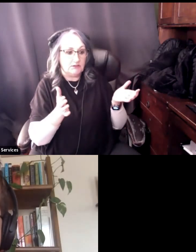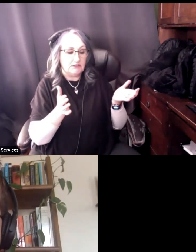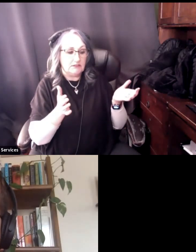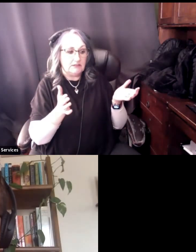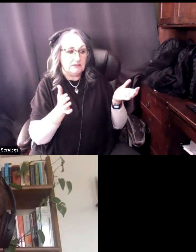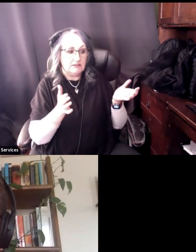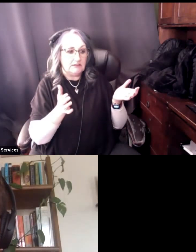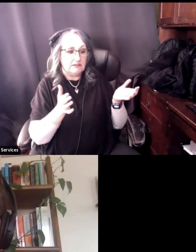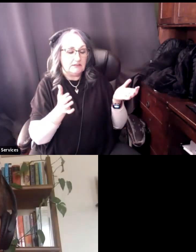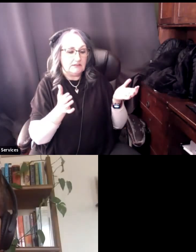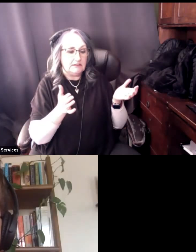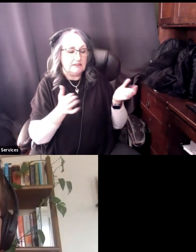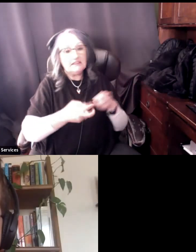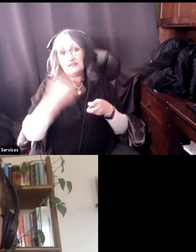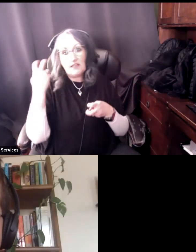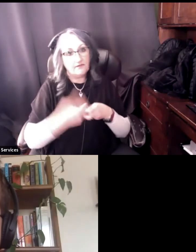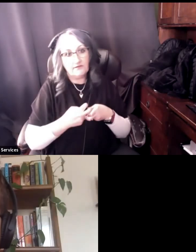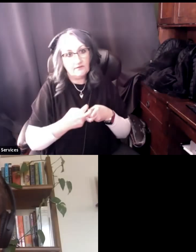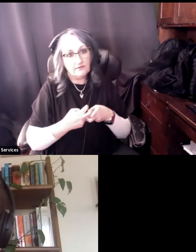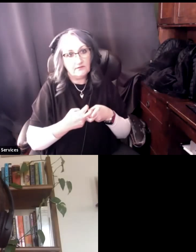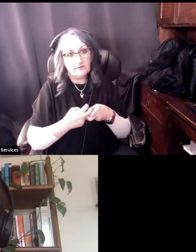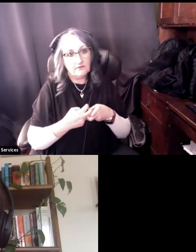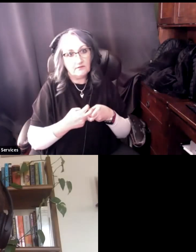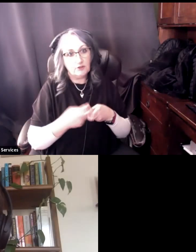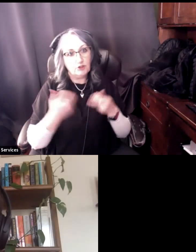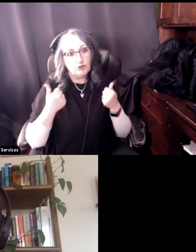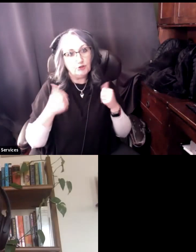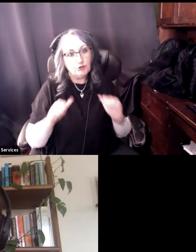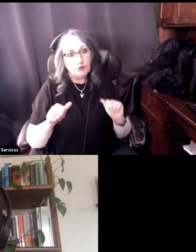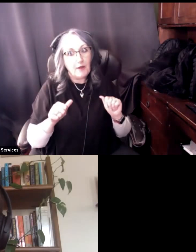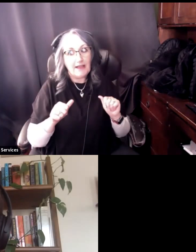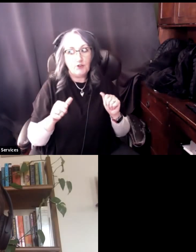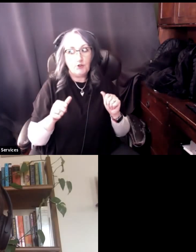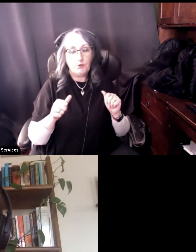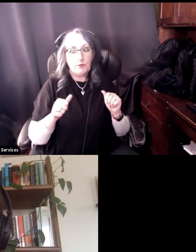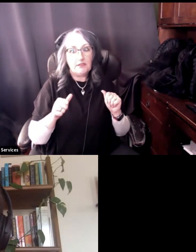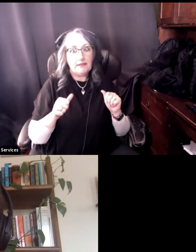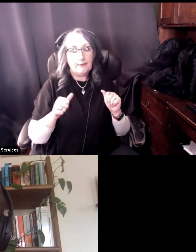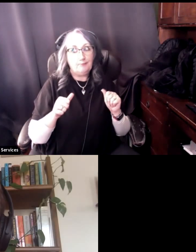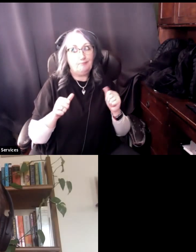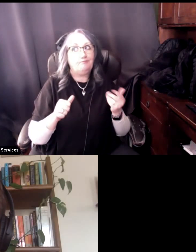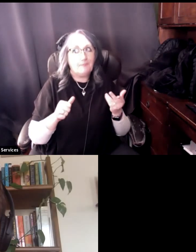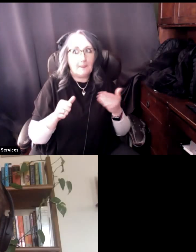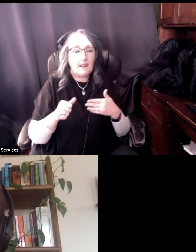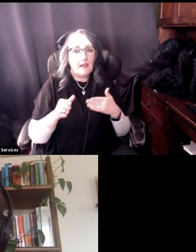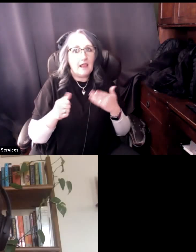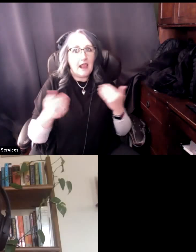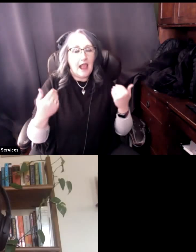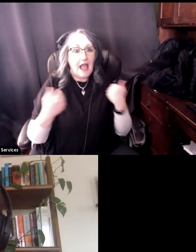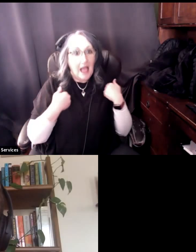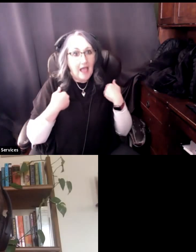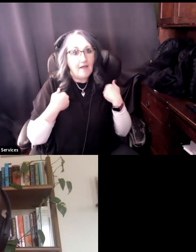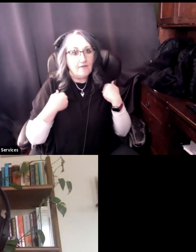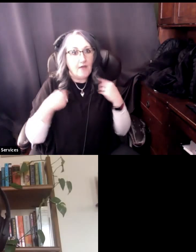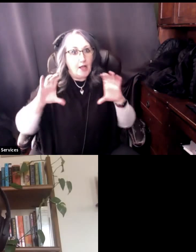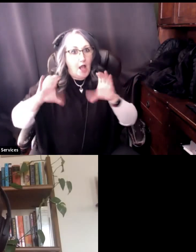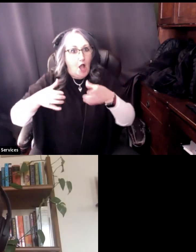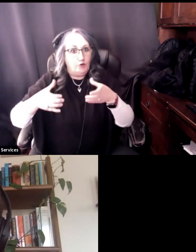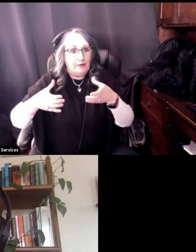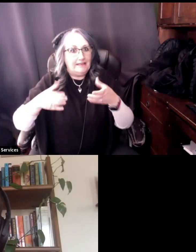difficulty even to try to get your child into a congregate setting. With that being